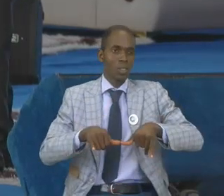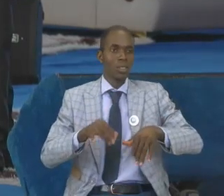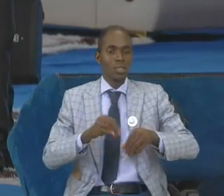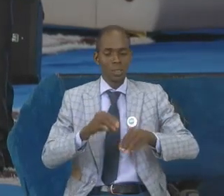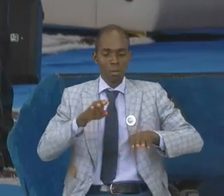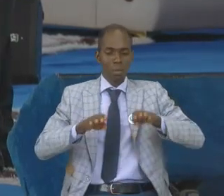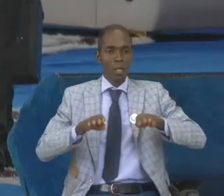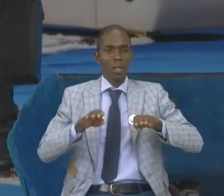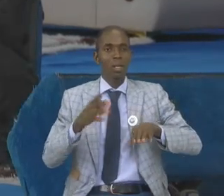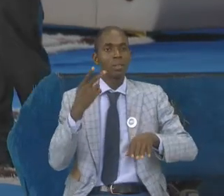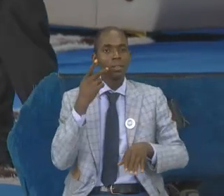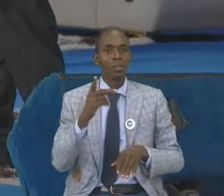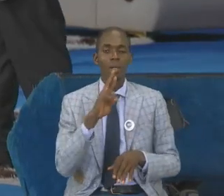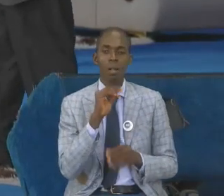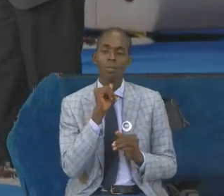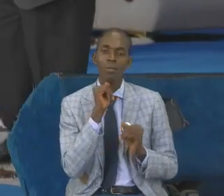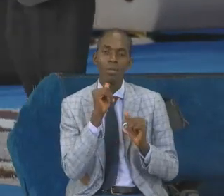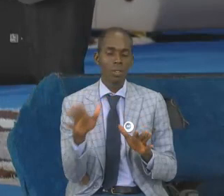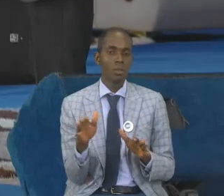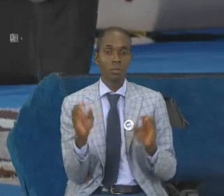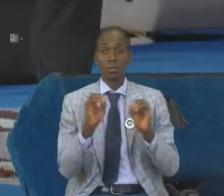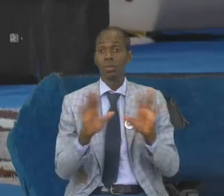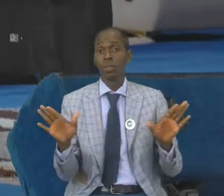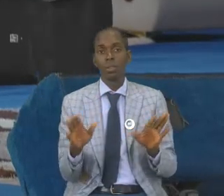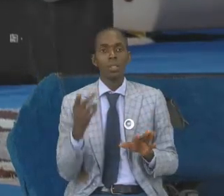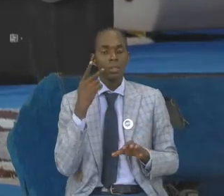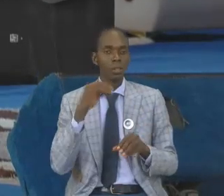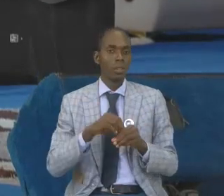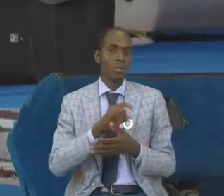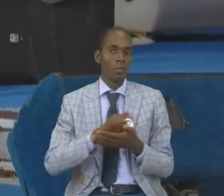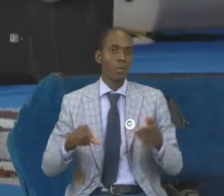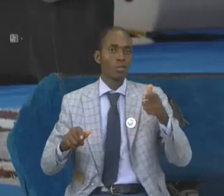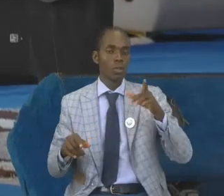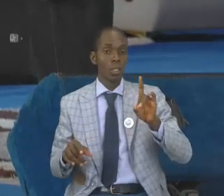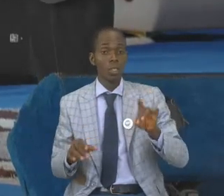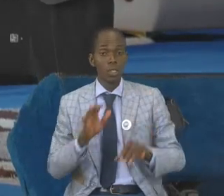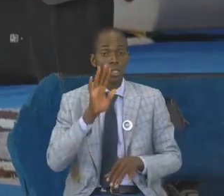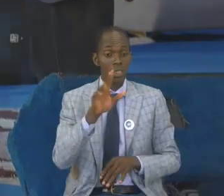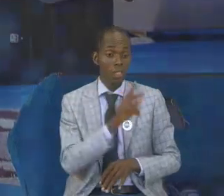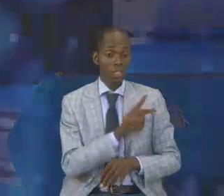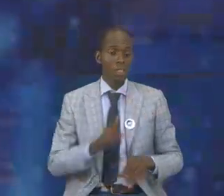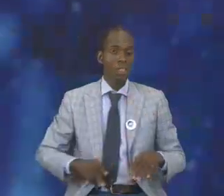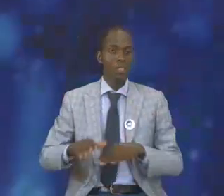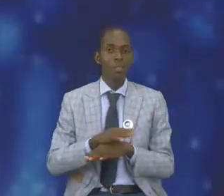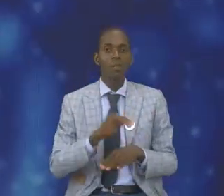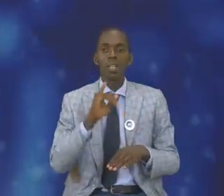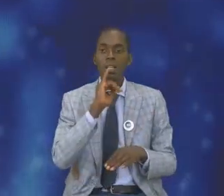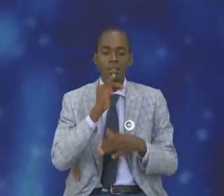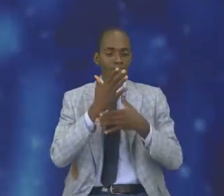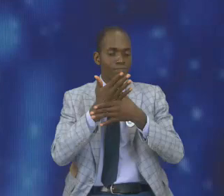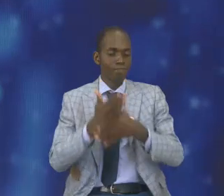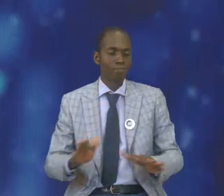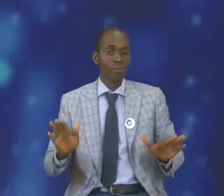found wanting. Look at verse 28. In verse 28, thy kingdom is divided. Thy